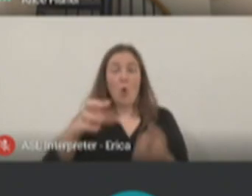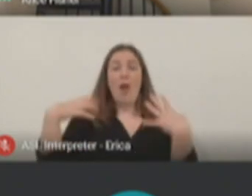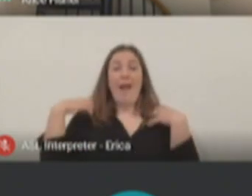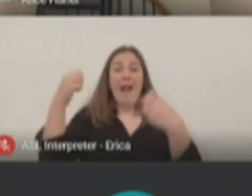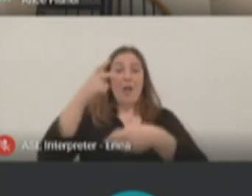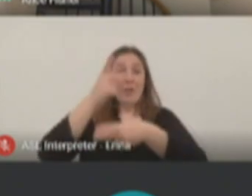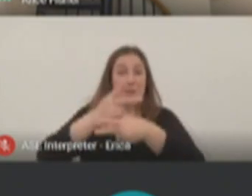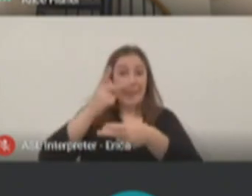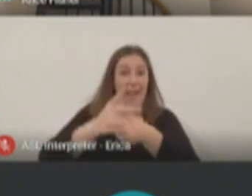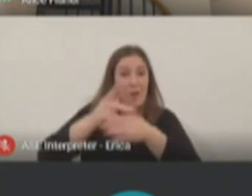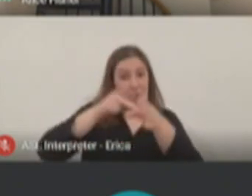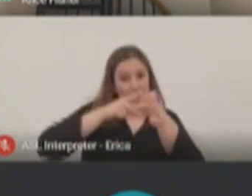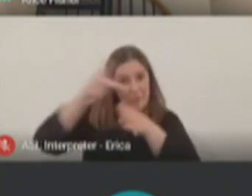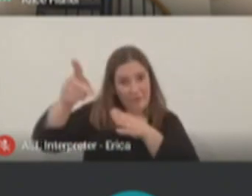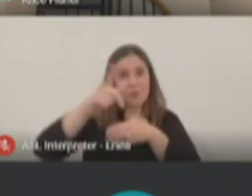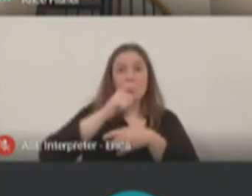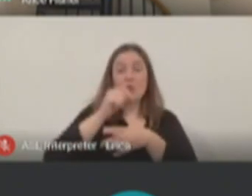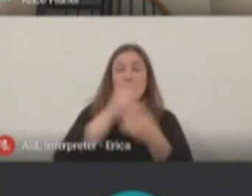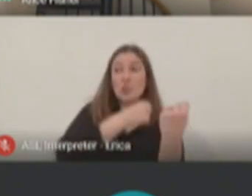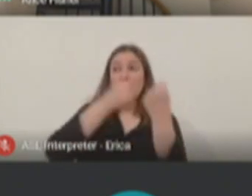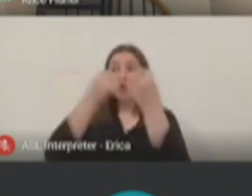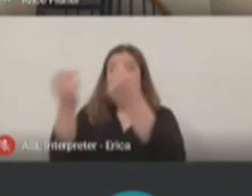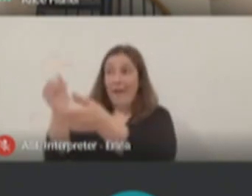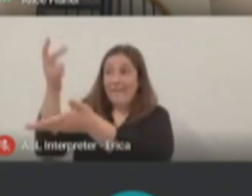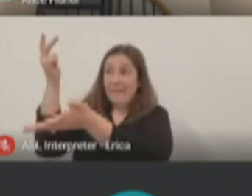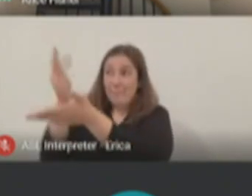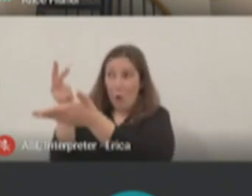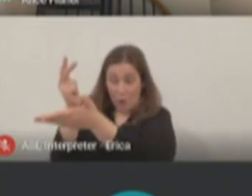who drives to your house and parks,